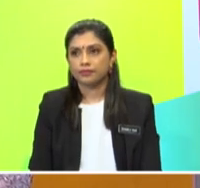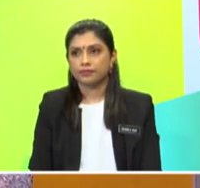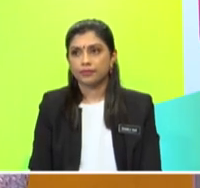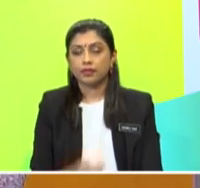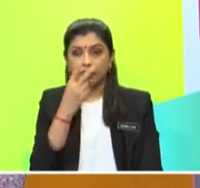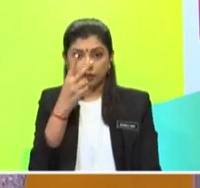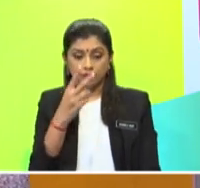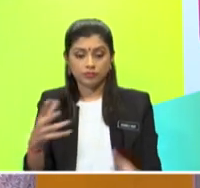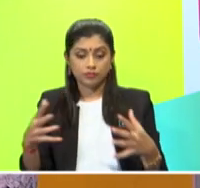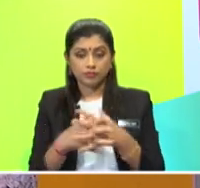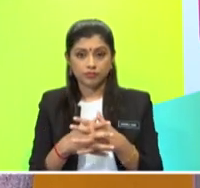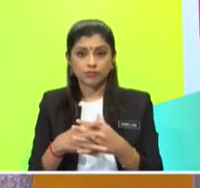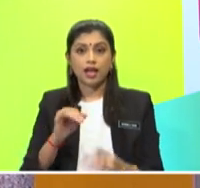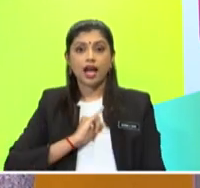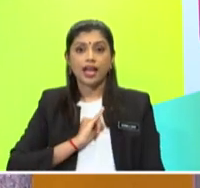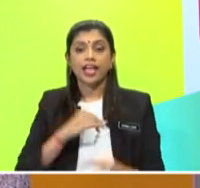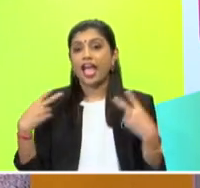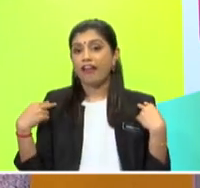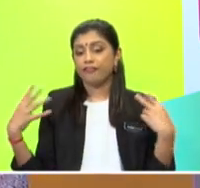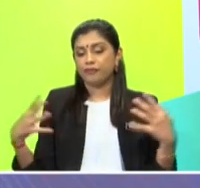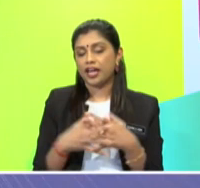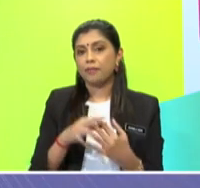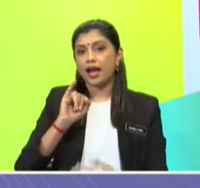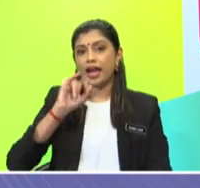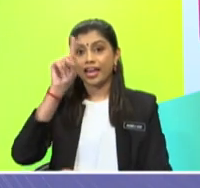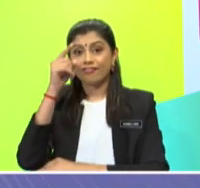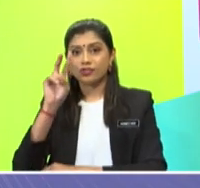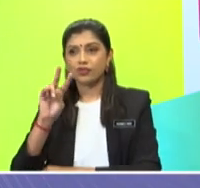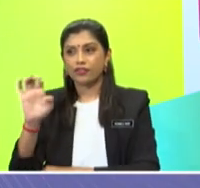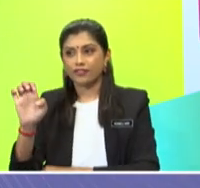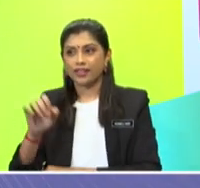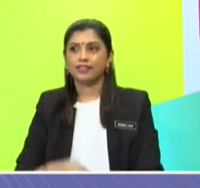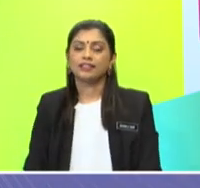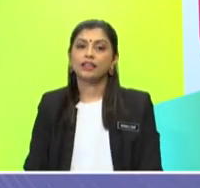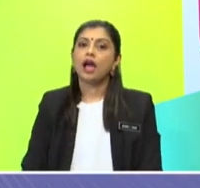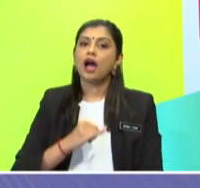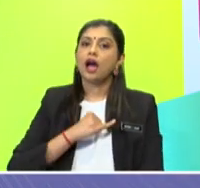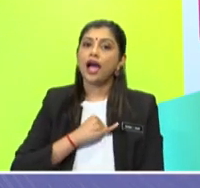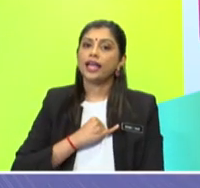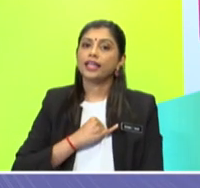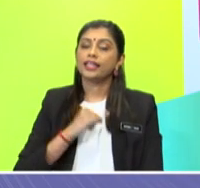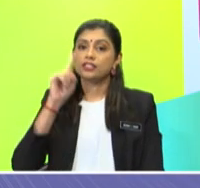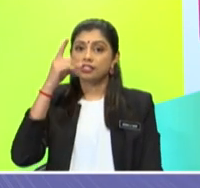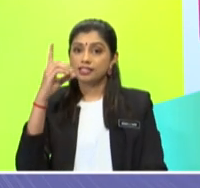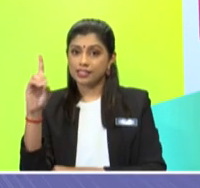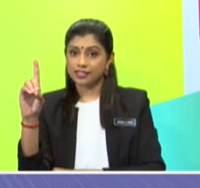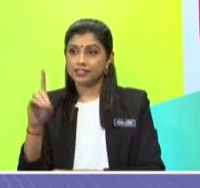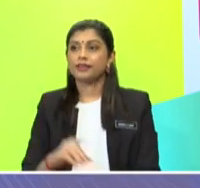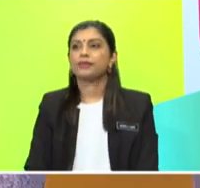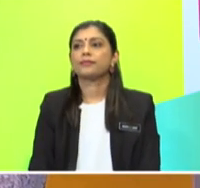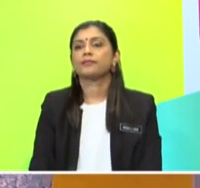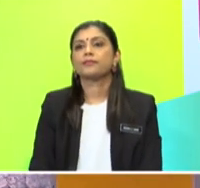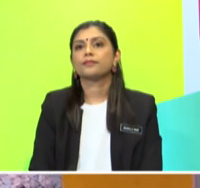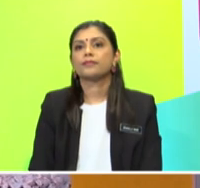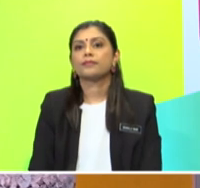mentioned. I've, I'd, and don't. Now, girls and boys, are you ready? So this is your